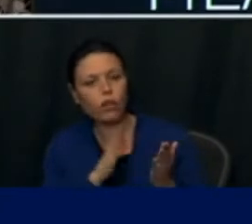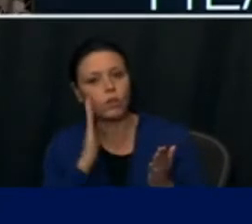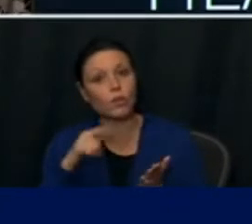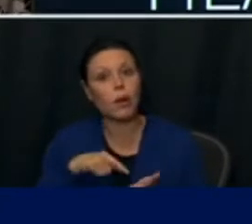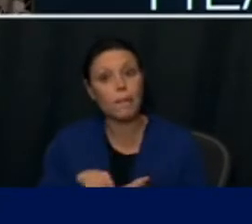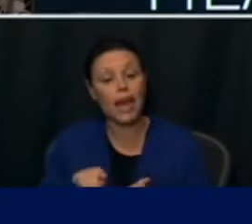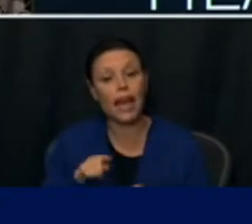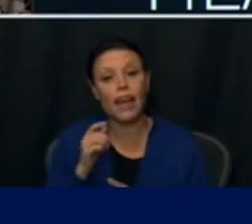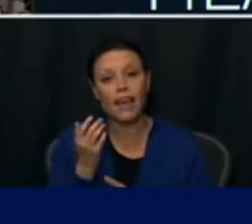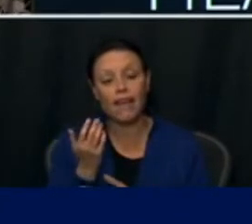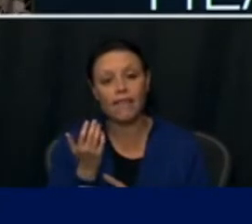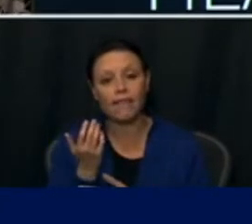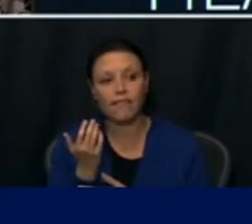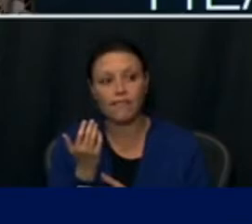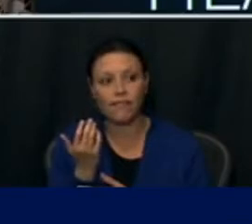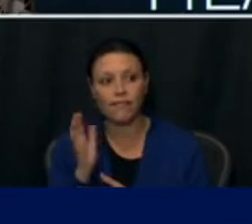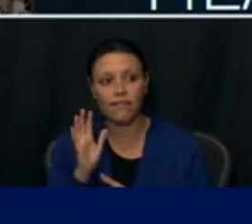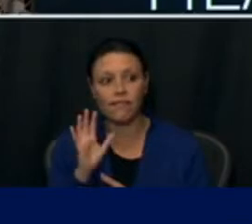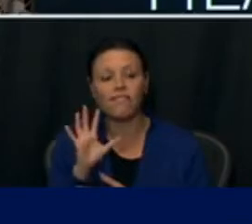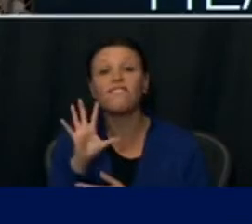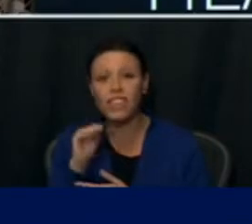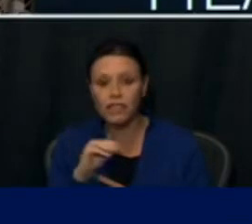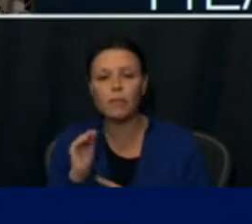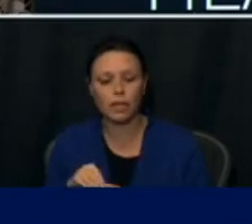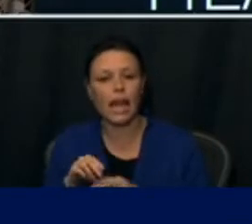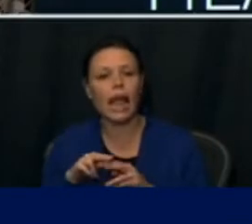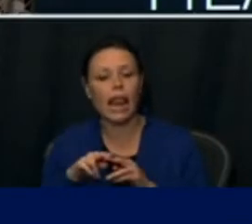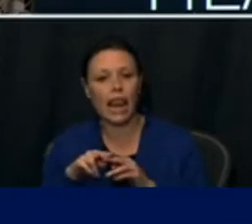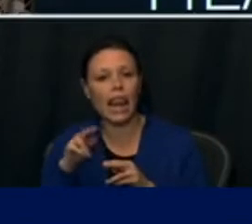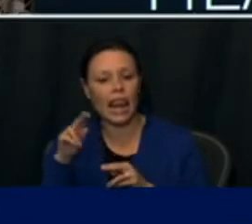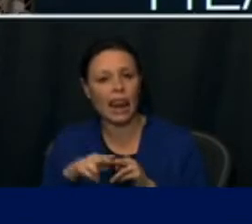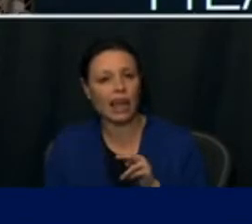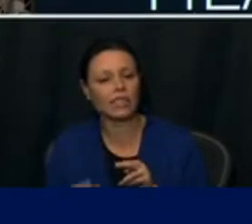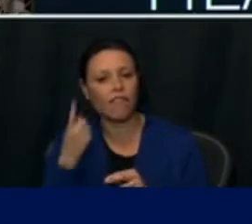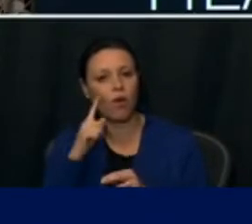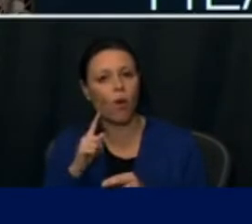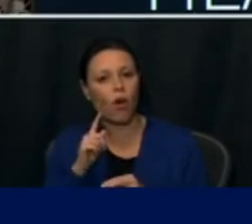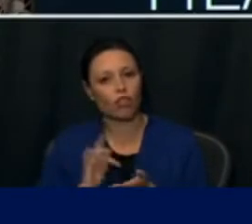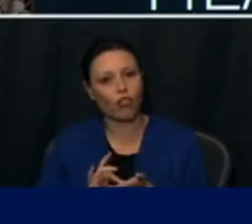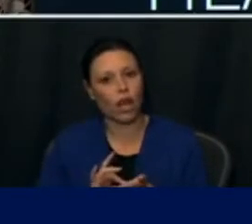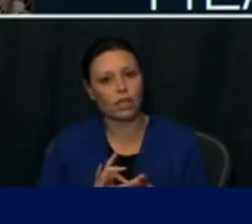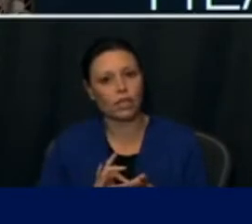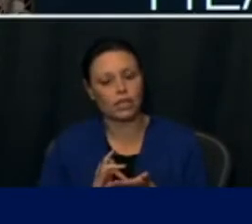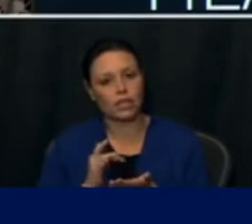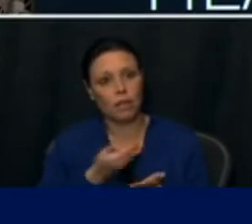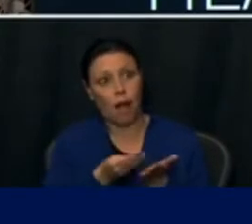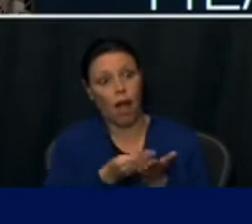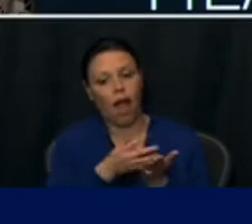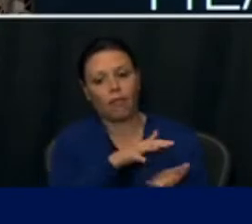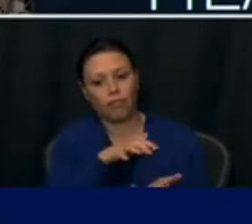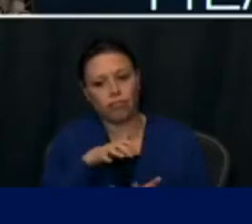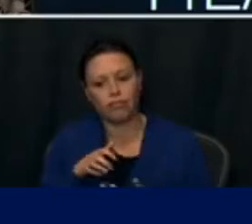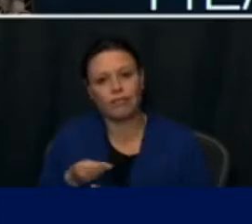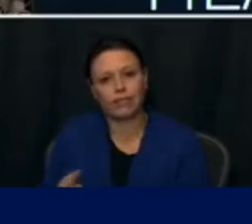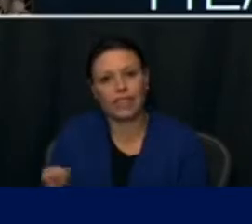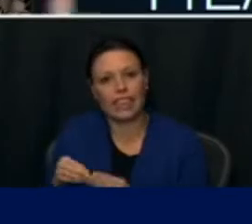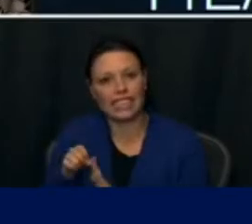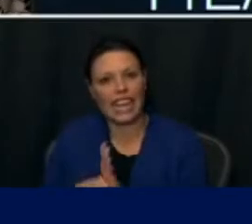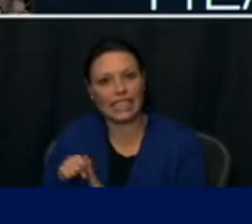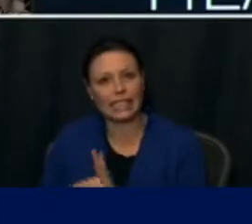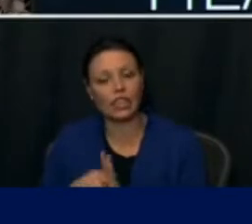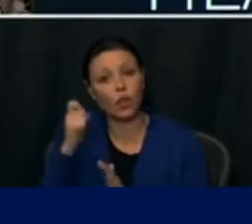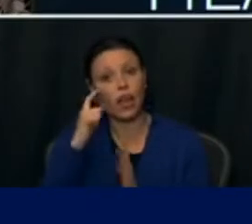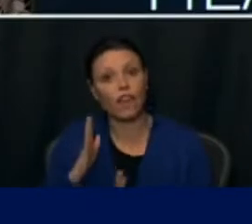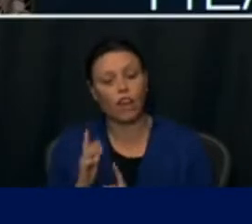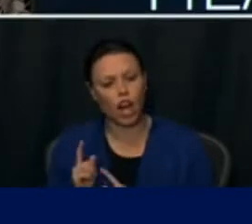approximately 50% less for their drugs for that they buy for their states so the governor's buying drugs for